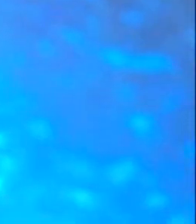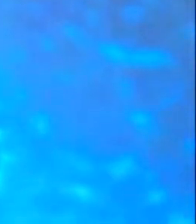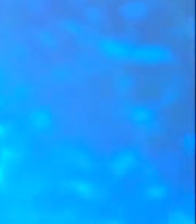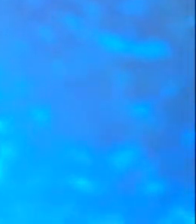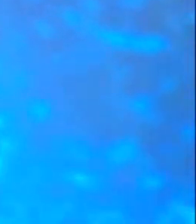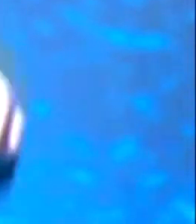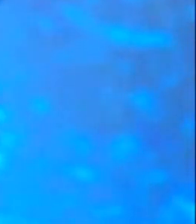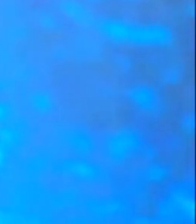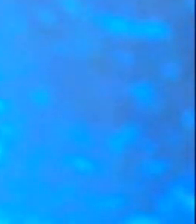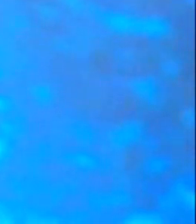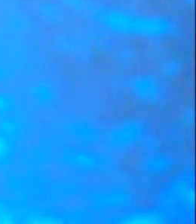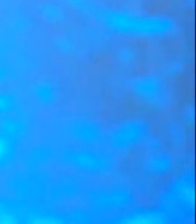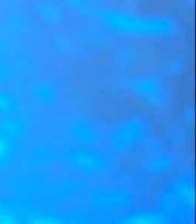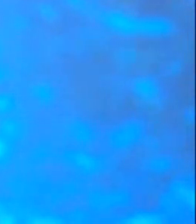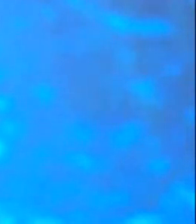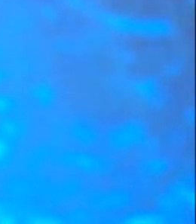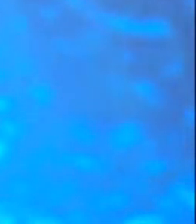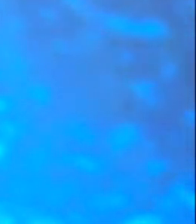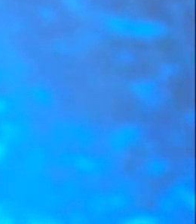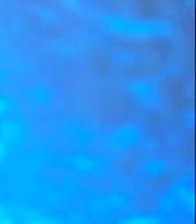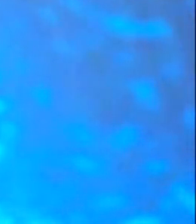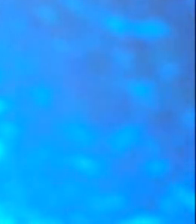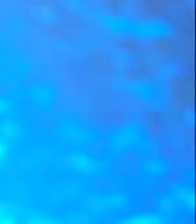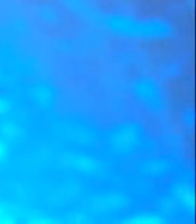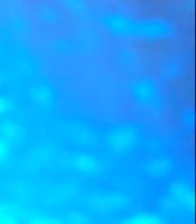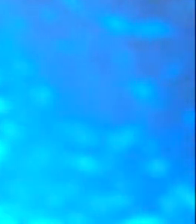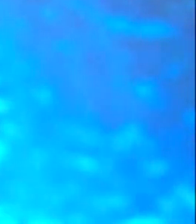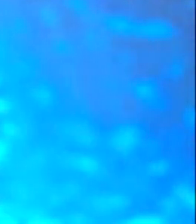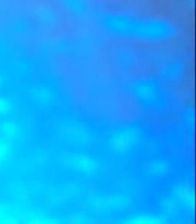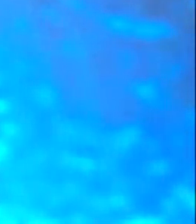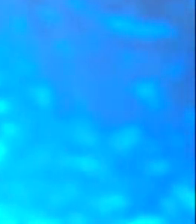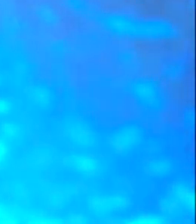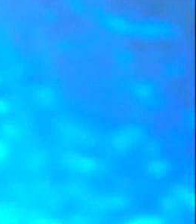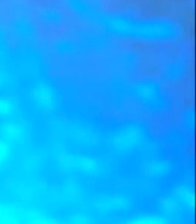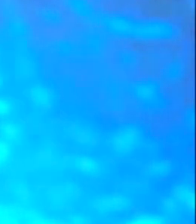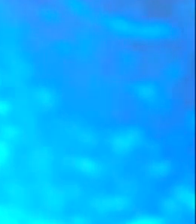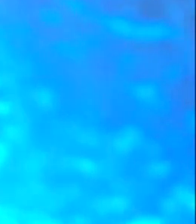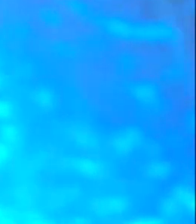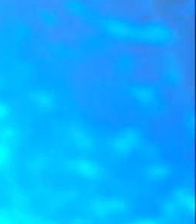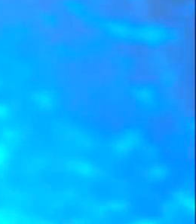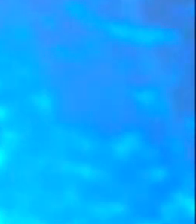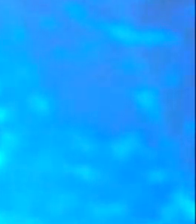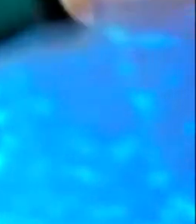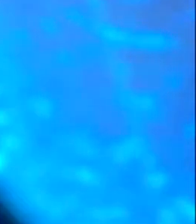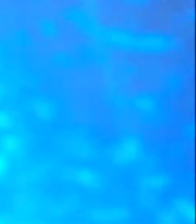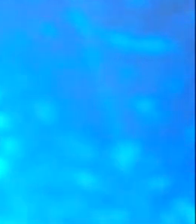today? We honor you today, Lord, and we thank you for another chance to give you glory.